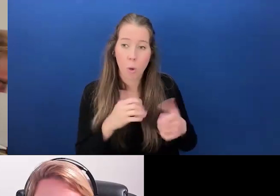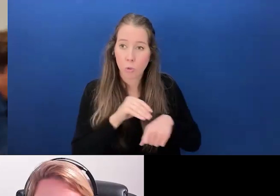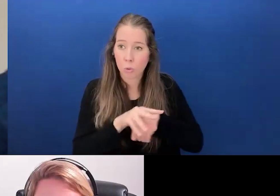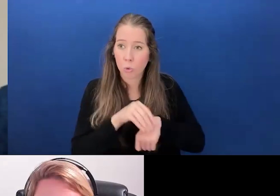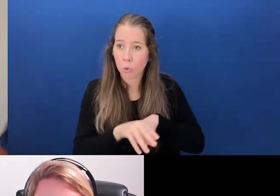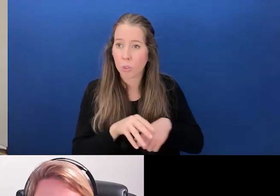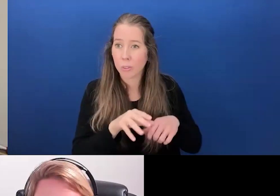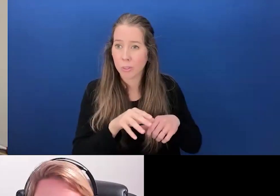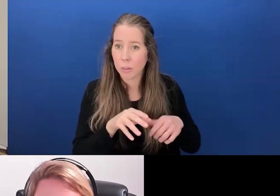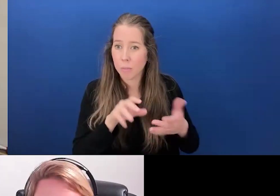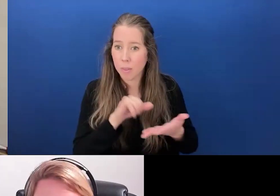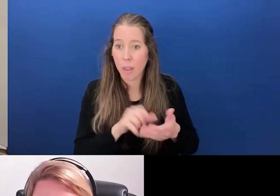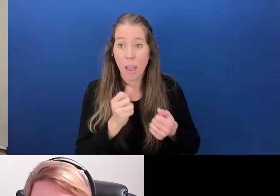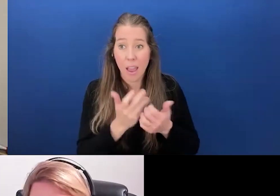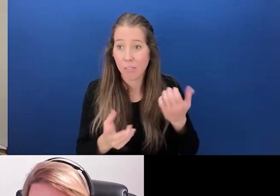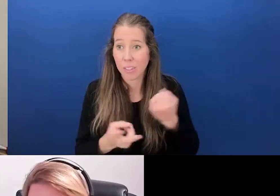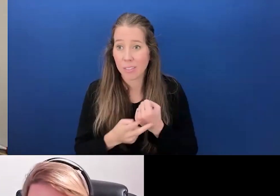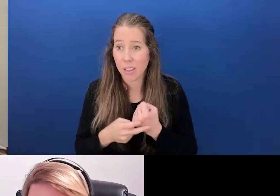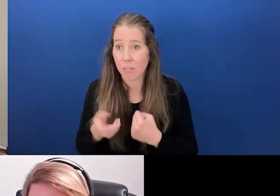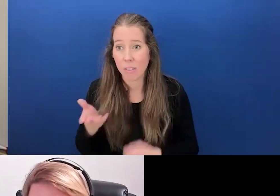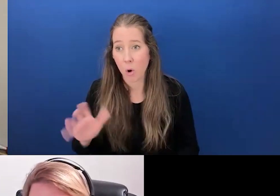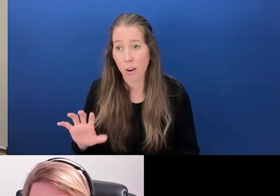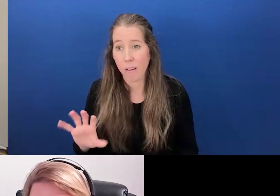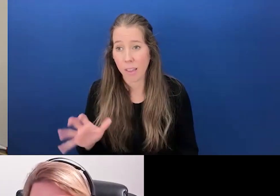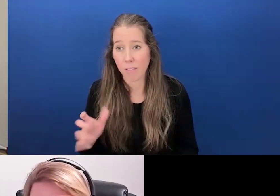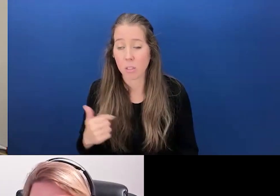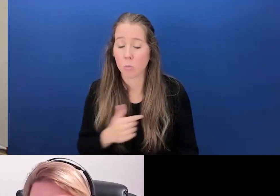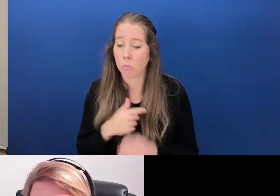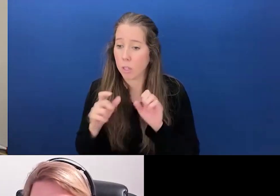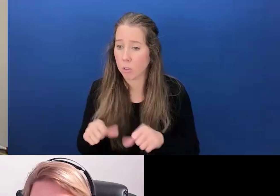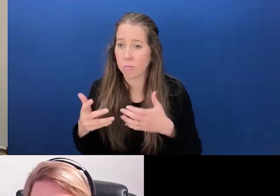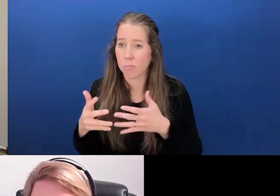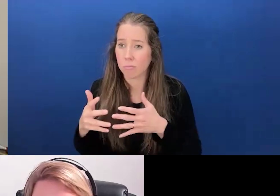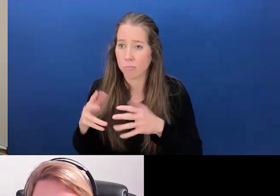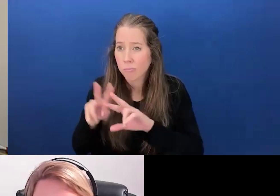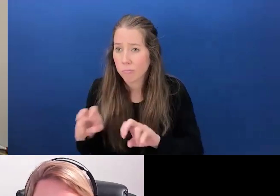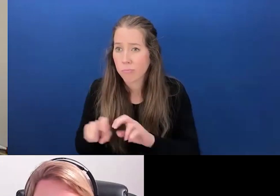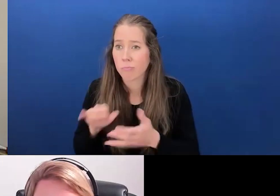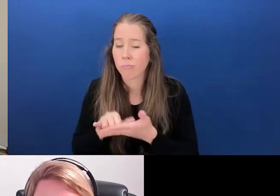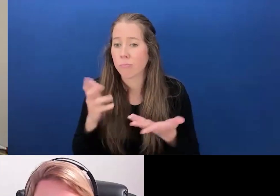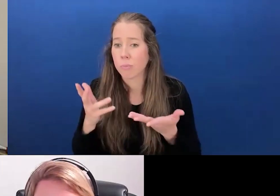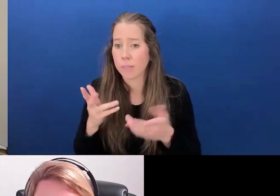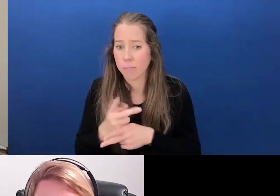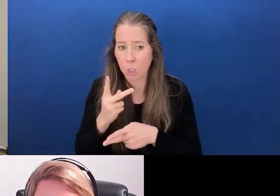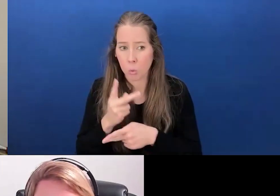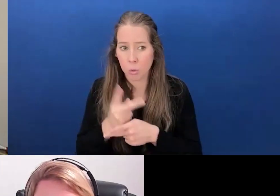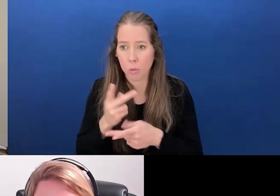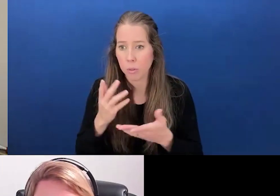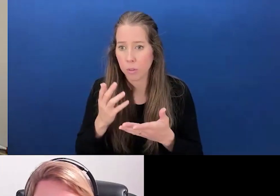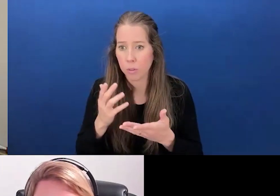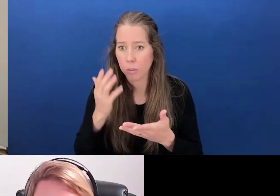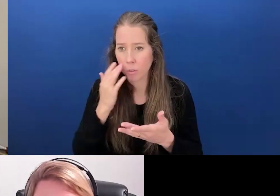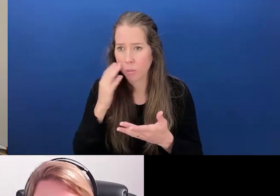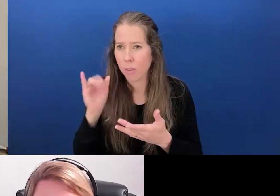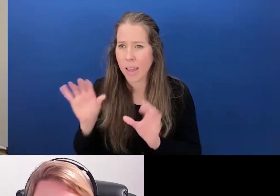and since everything is saved on Canvas, we could aggregate that and like kind of figure out like finally taking the D certification. I don't